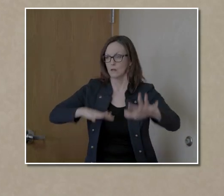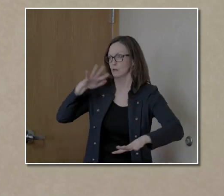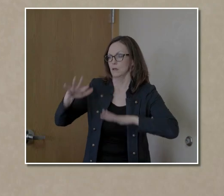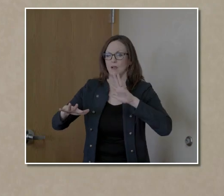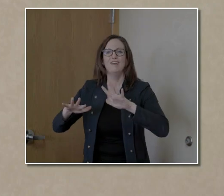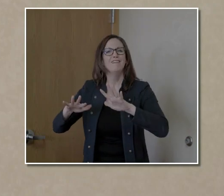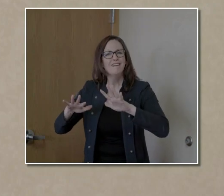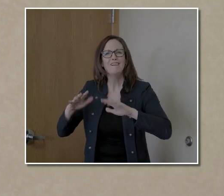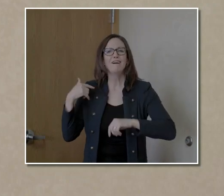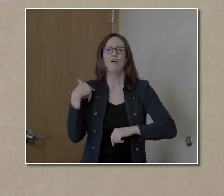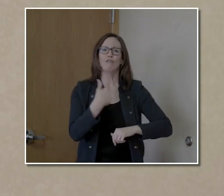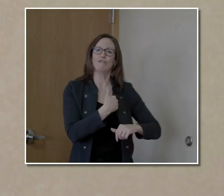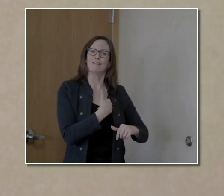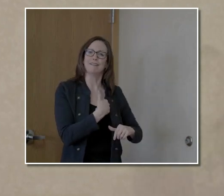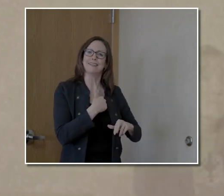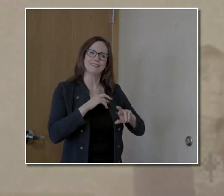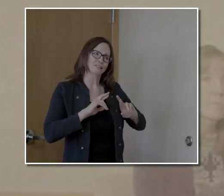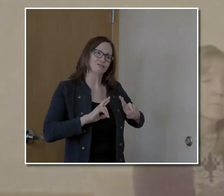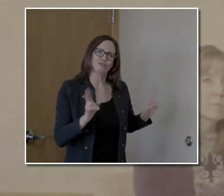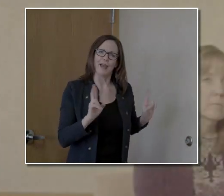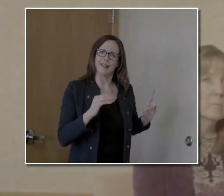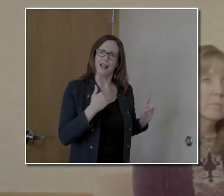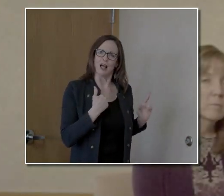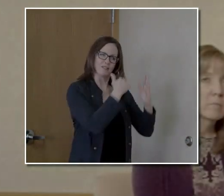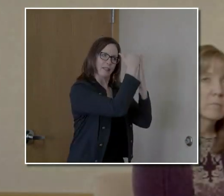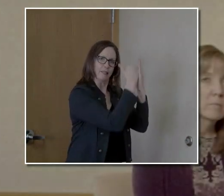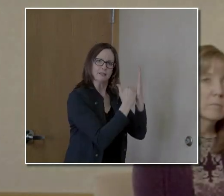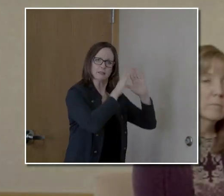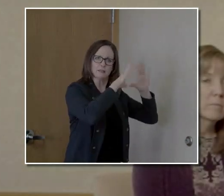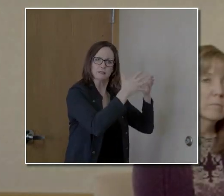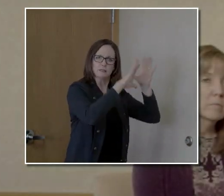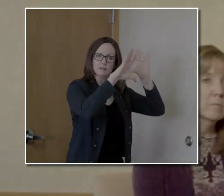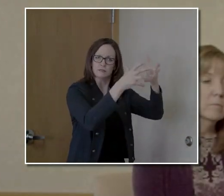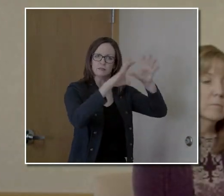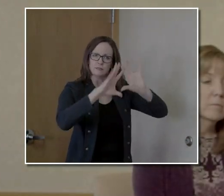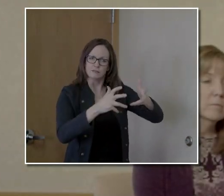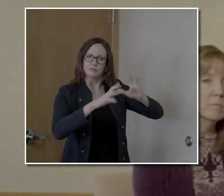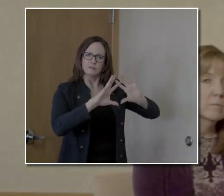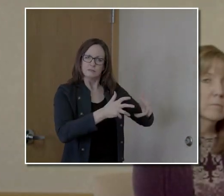General. We'll next go to Charlie Pittman with WORT.